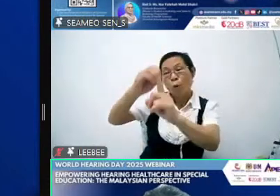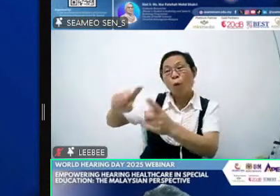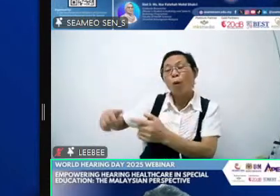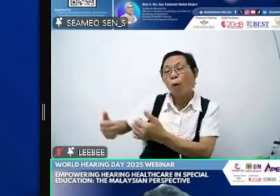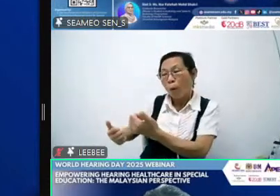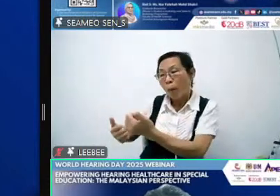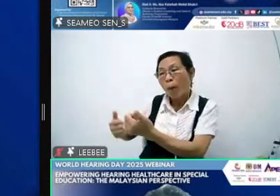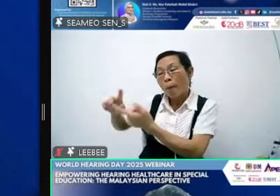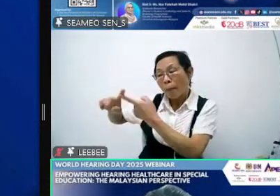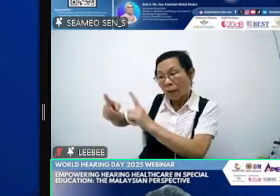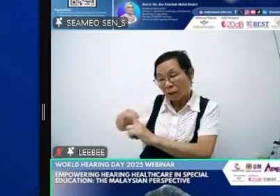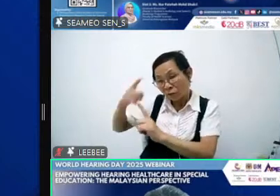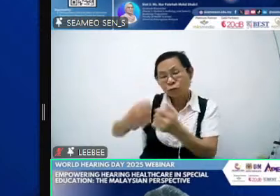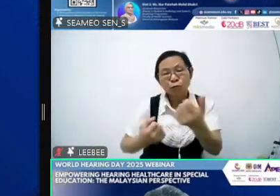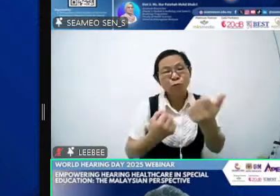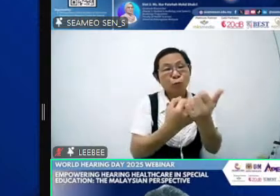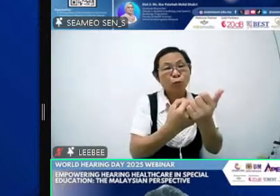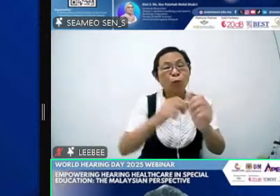webinar for today.